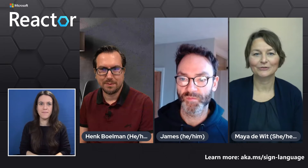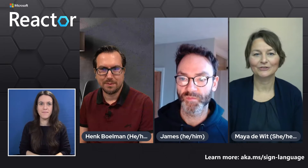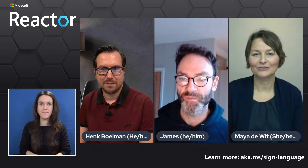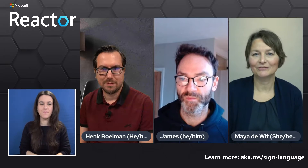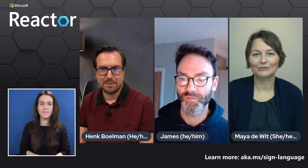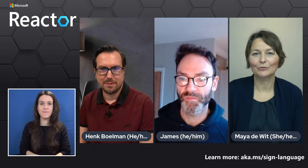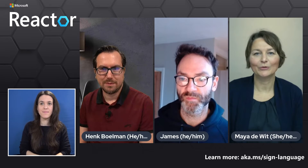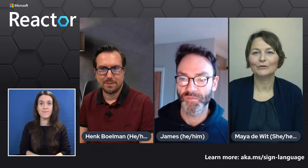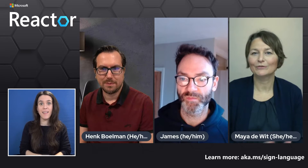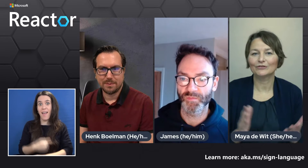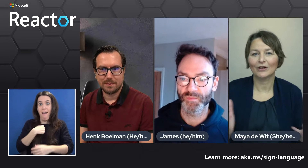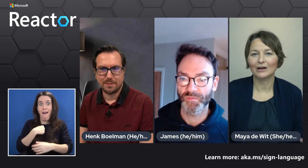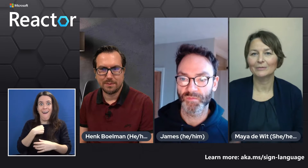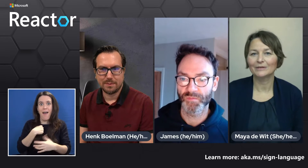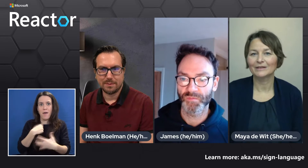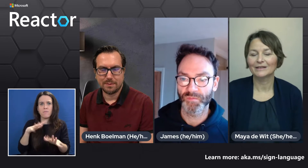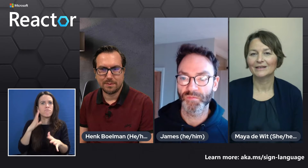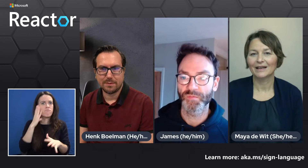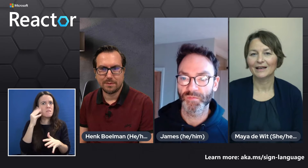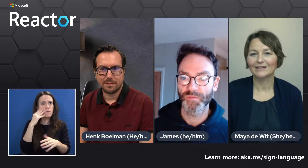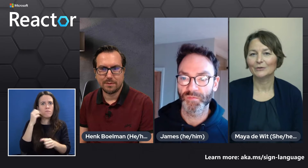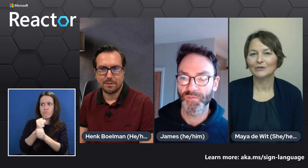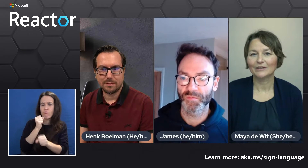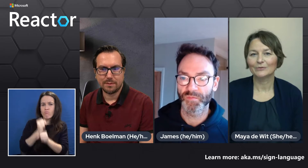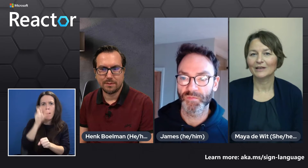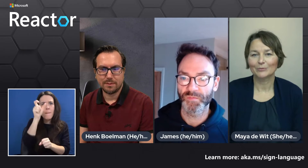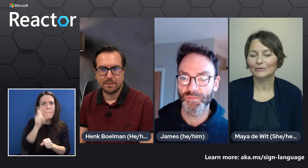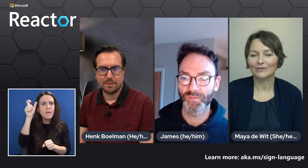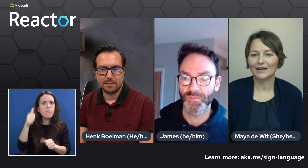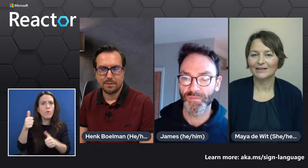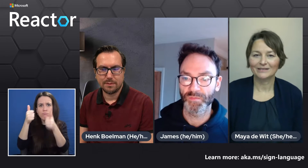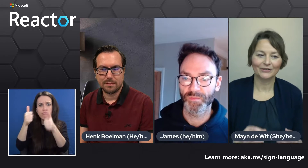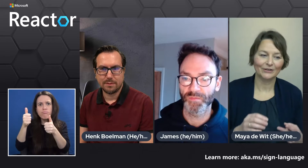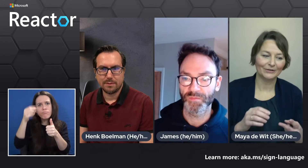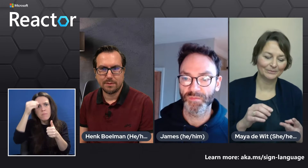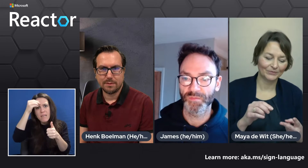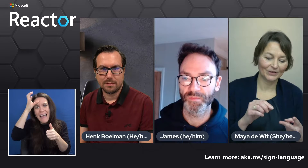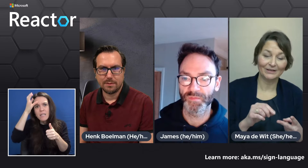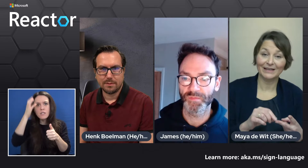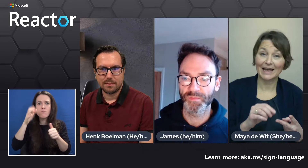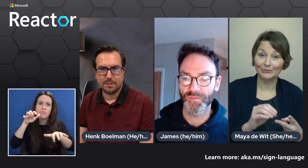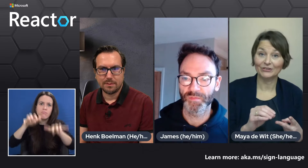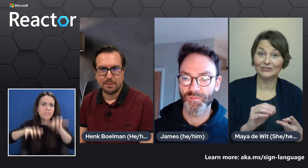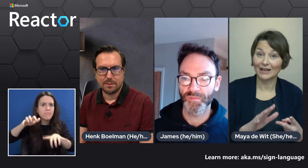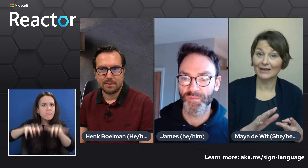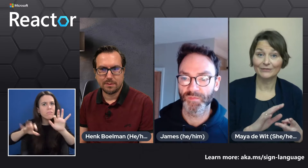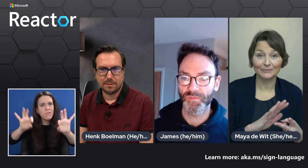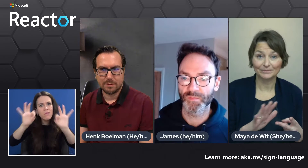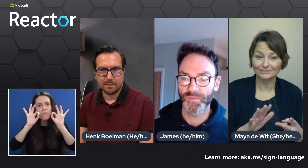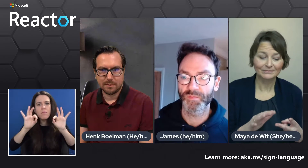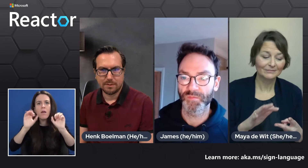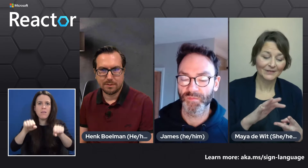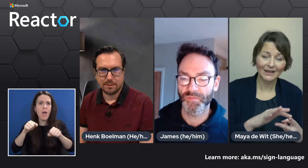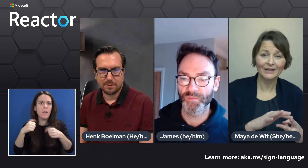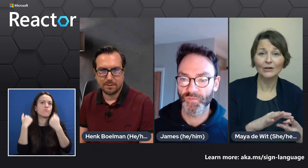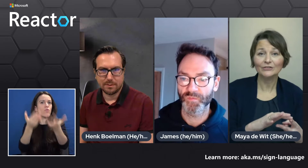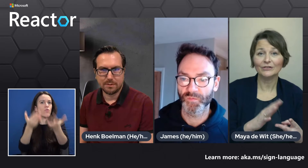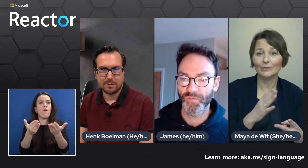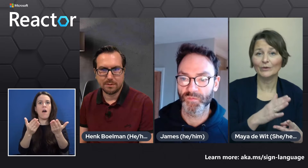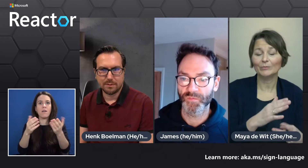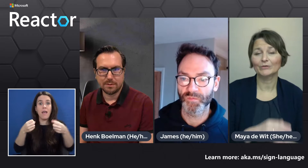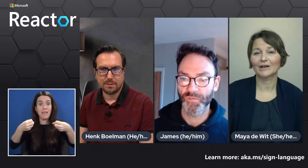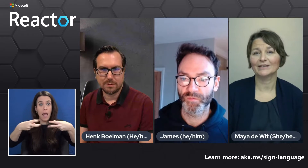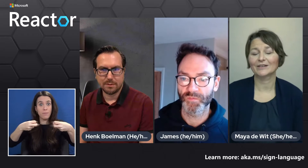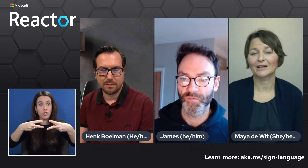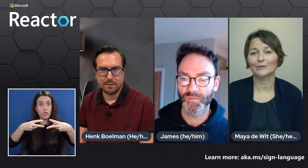captioners who just do a beautiful job and who can really provide, the captions live. And also then